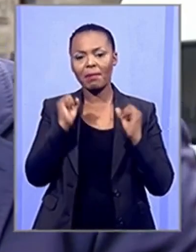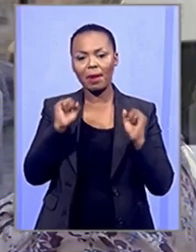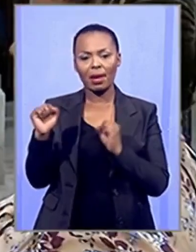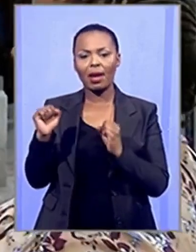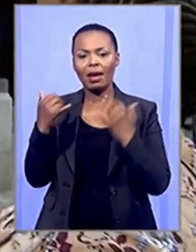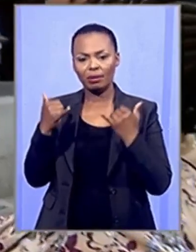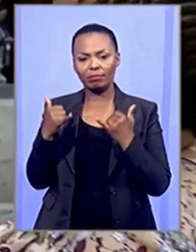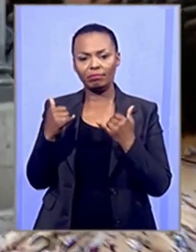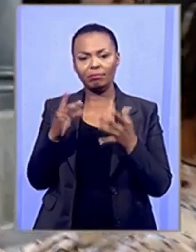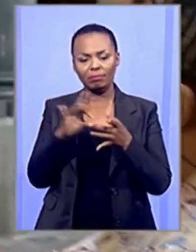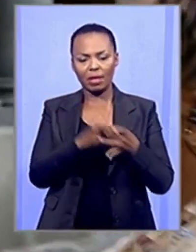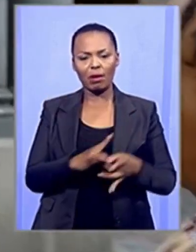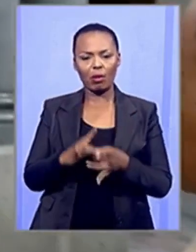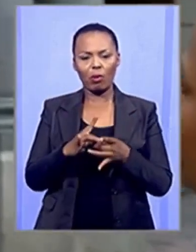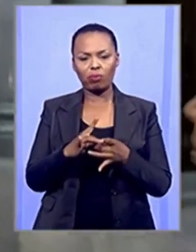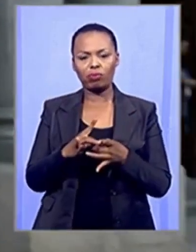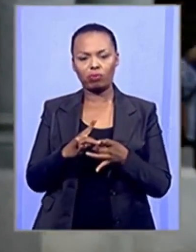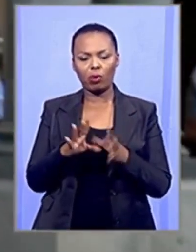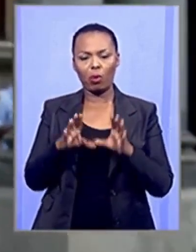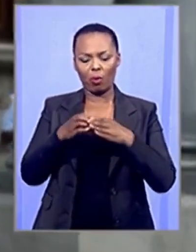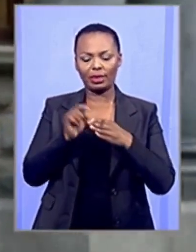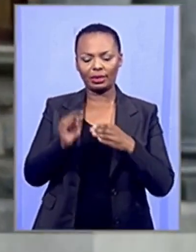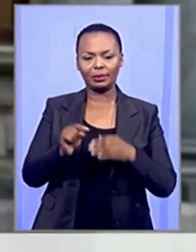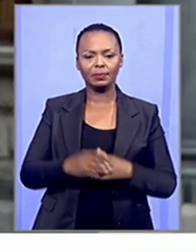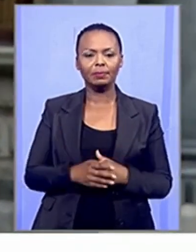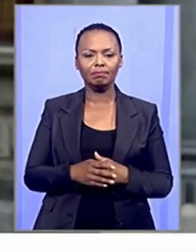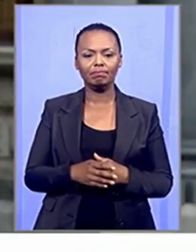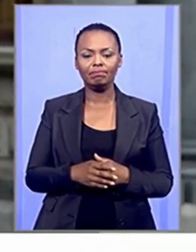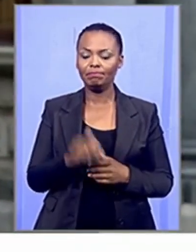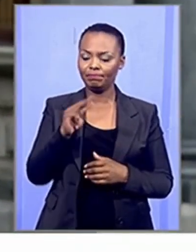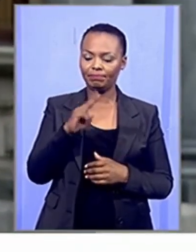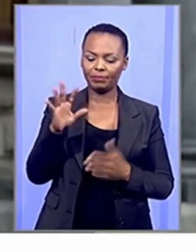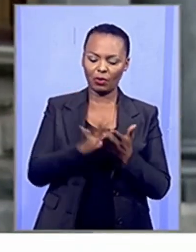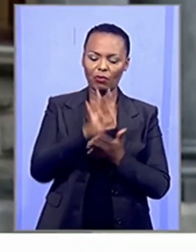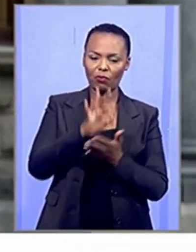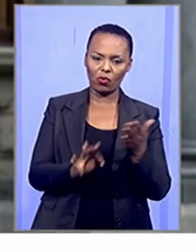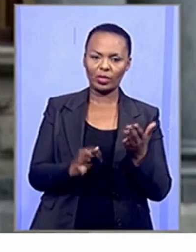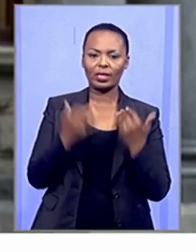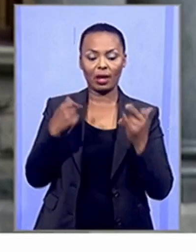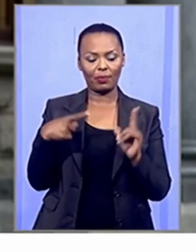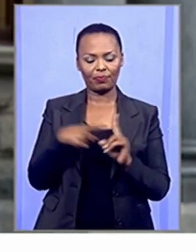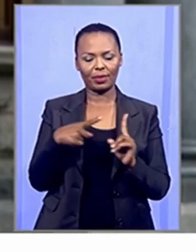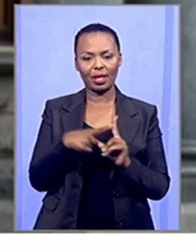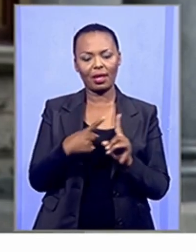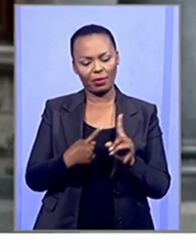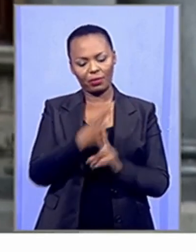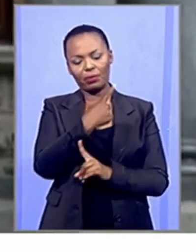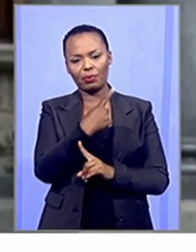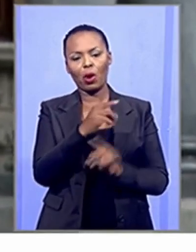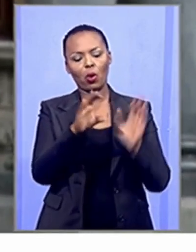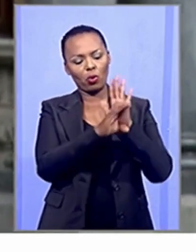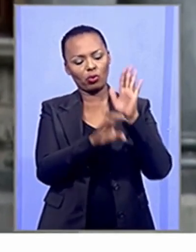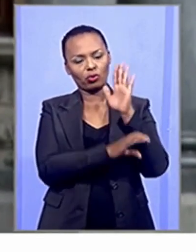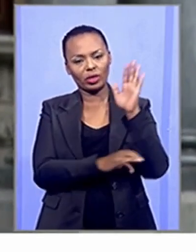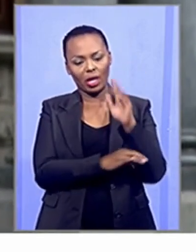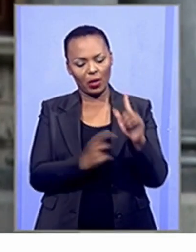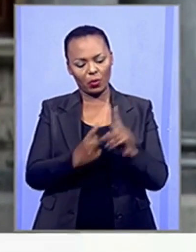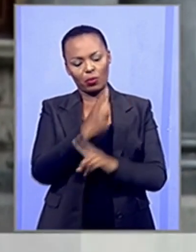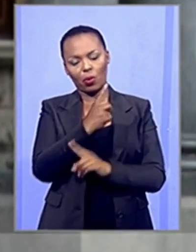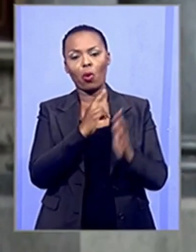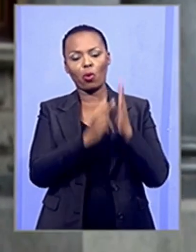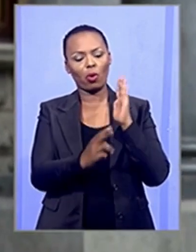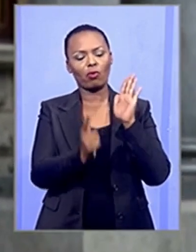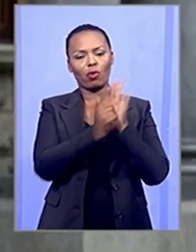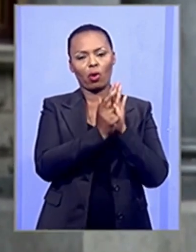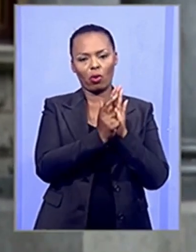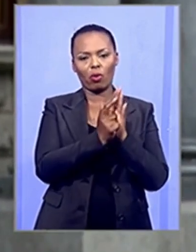united opposition. The ANC has voted that Mr. Ramaphosa is actually above the constitution, he's above the rule of law and must